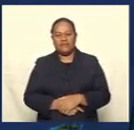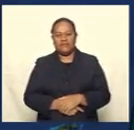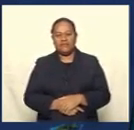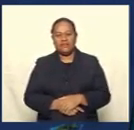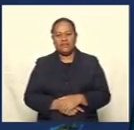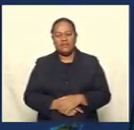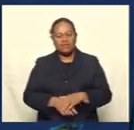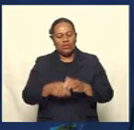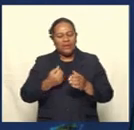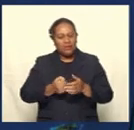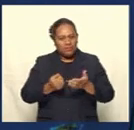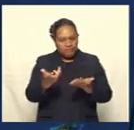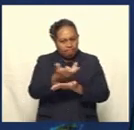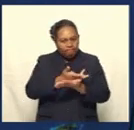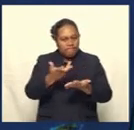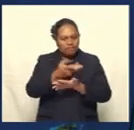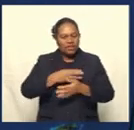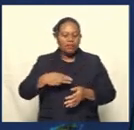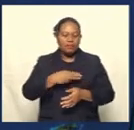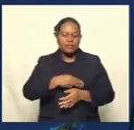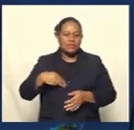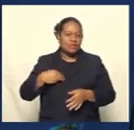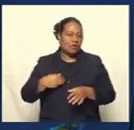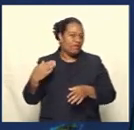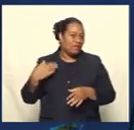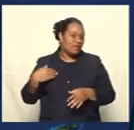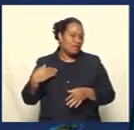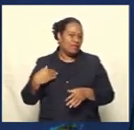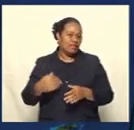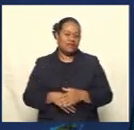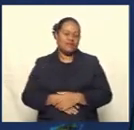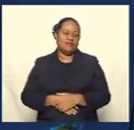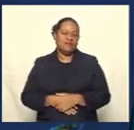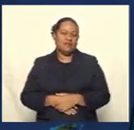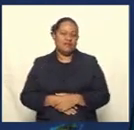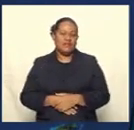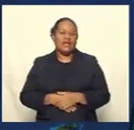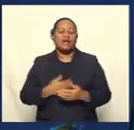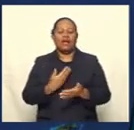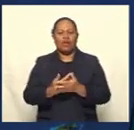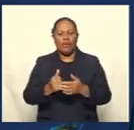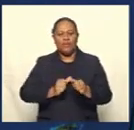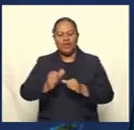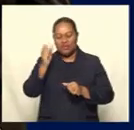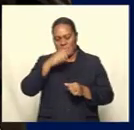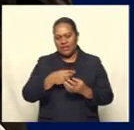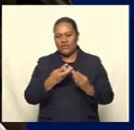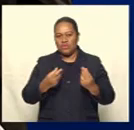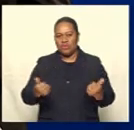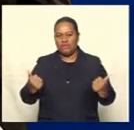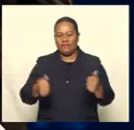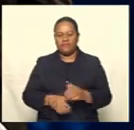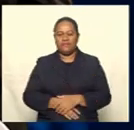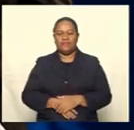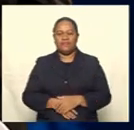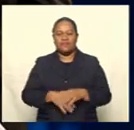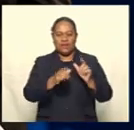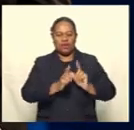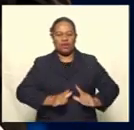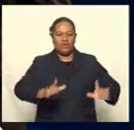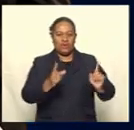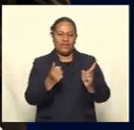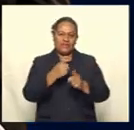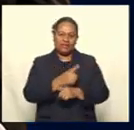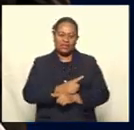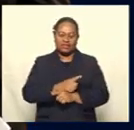are in consultation with Ministry of Health, FSC, and other stakeholders how best we can resolve this. Here, the local exchange rates